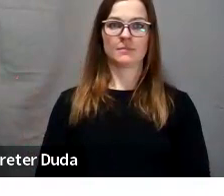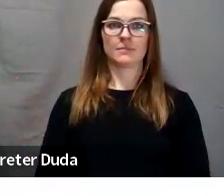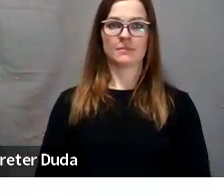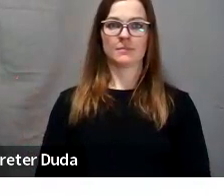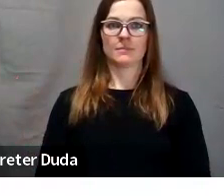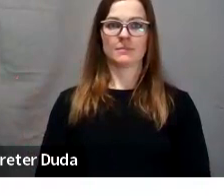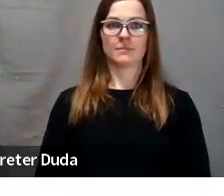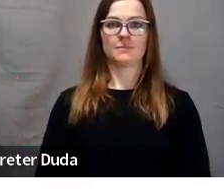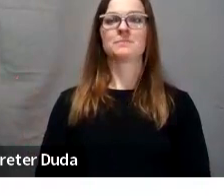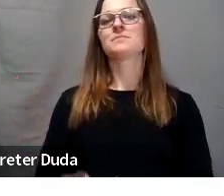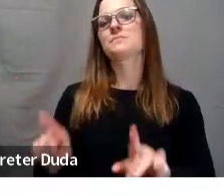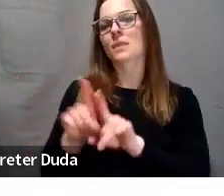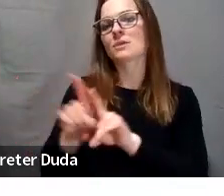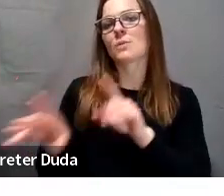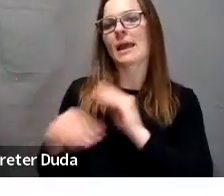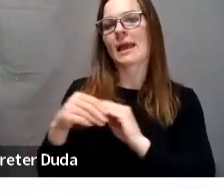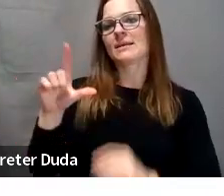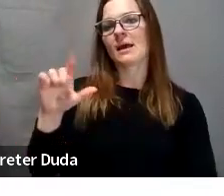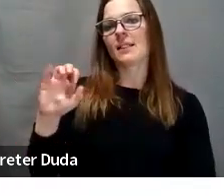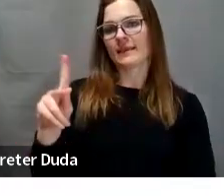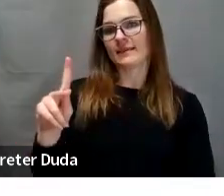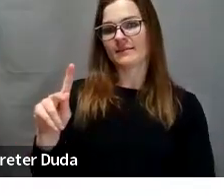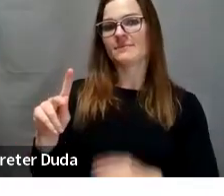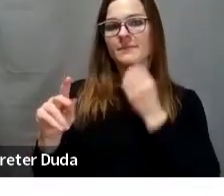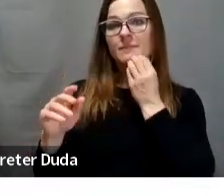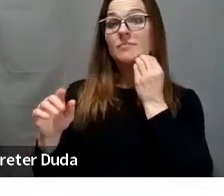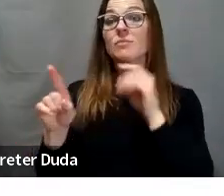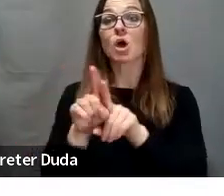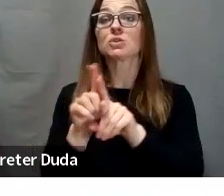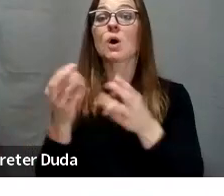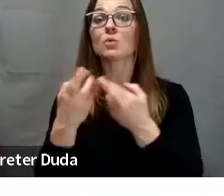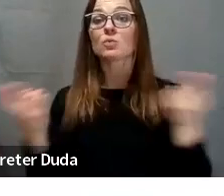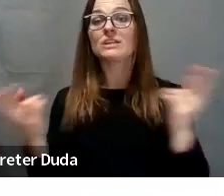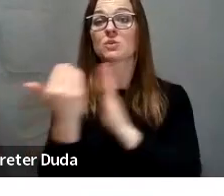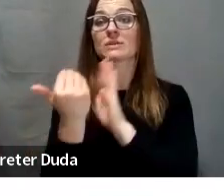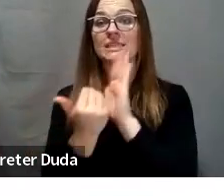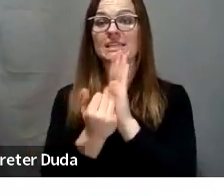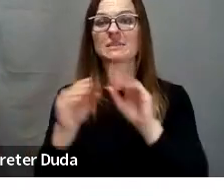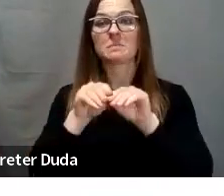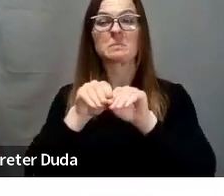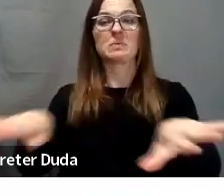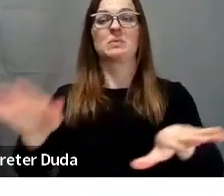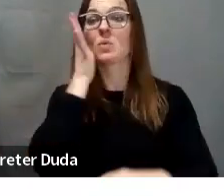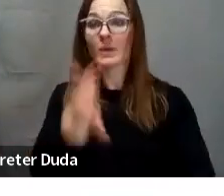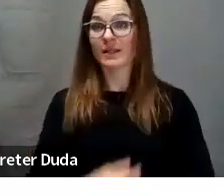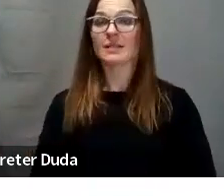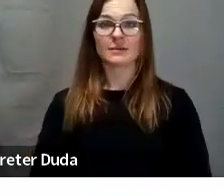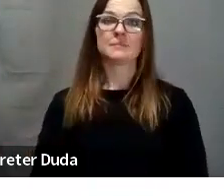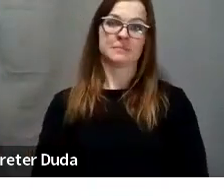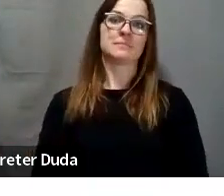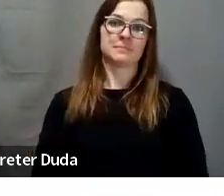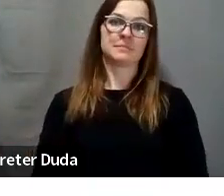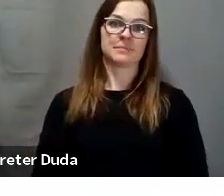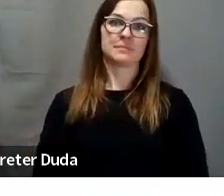And I'll put that in the chat, the link for it too. And we're going to be sending out a resource list afterwards as well. Yes.